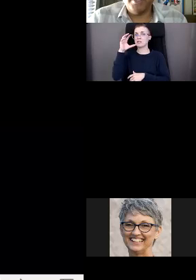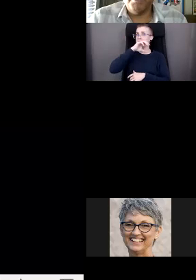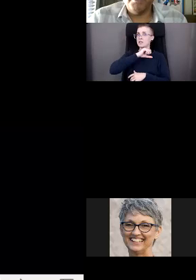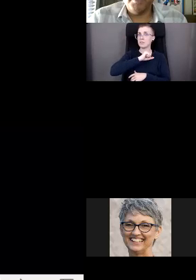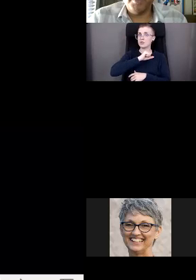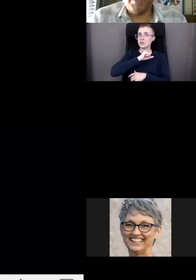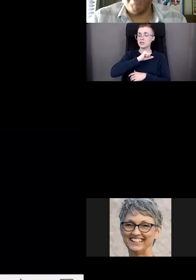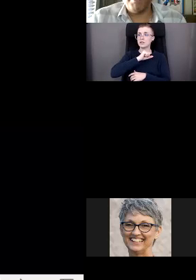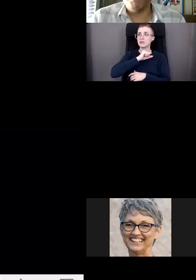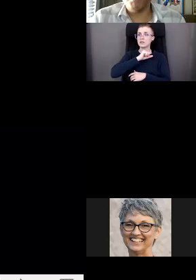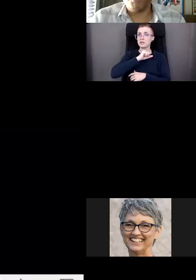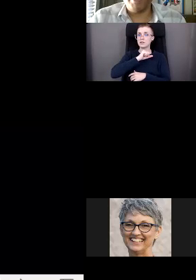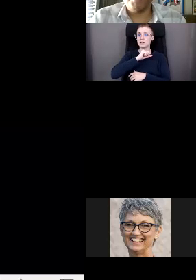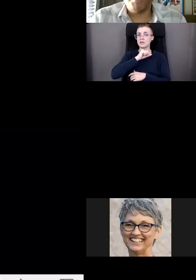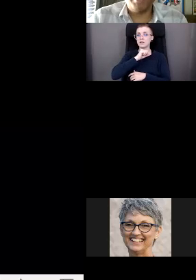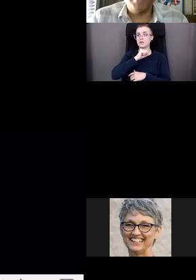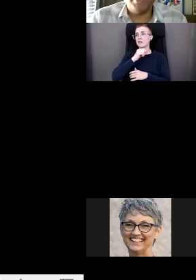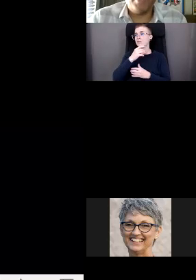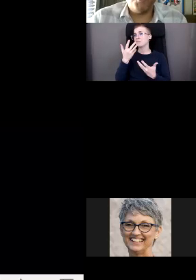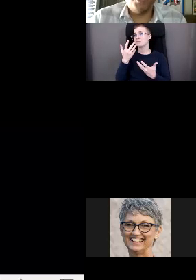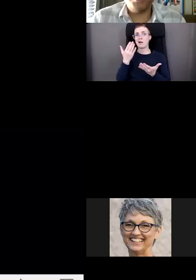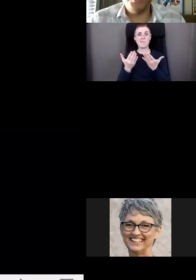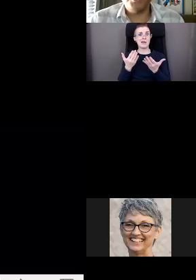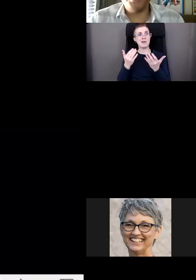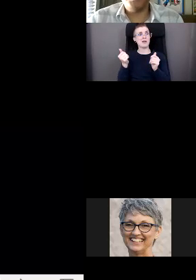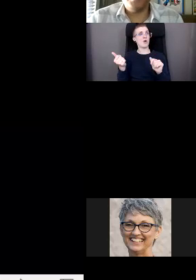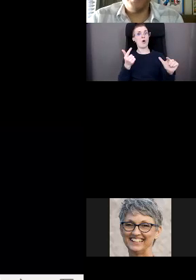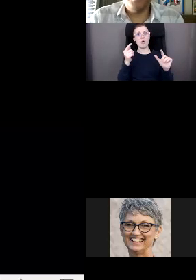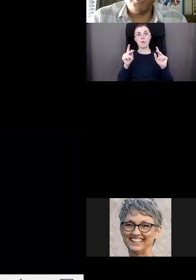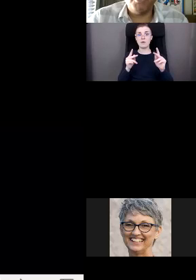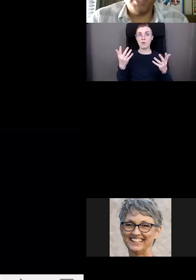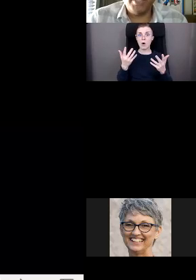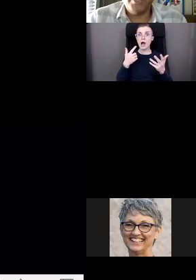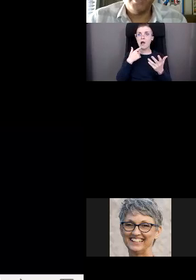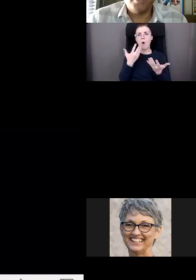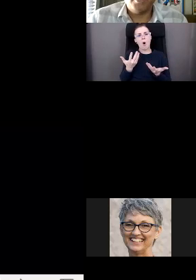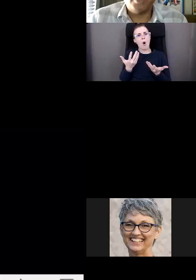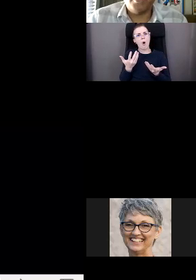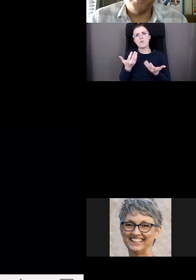by maybe the greater public that everyone can just easily go to